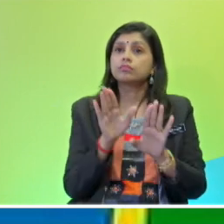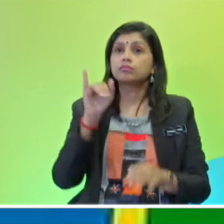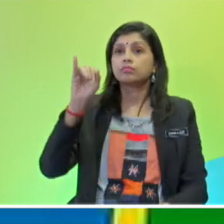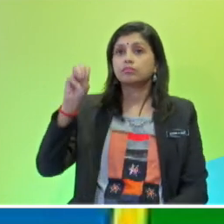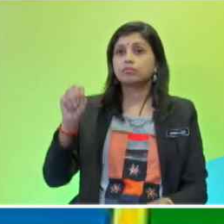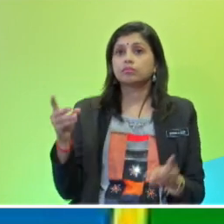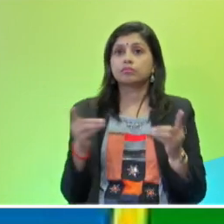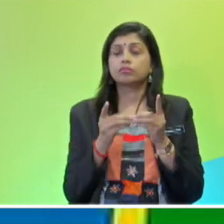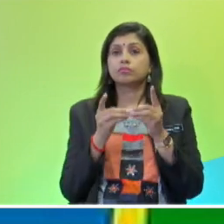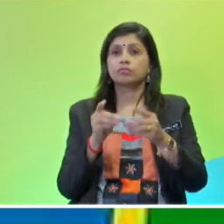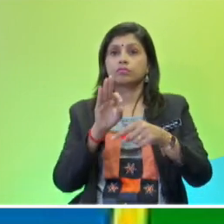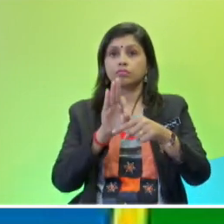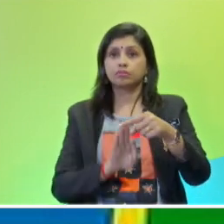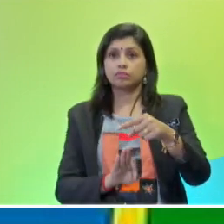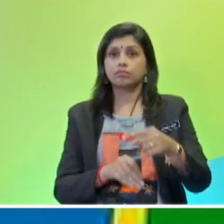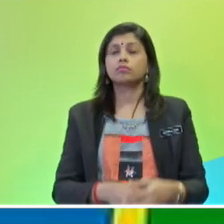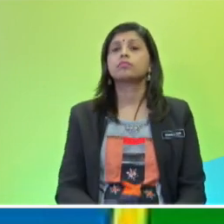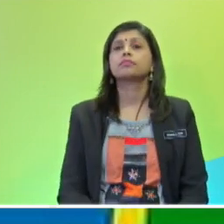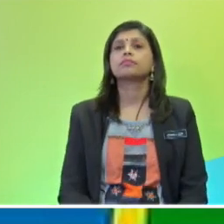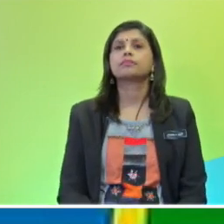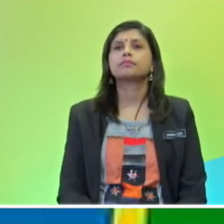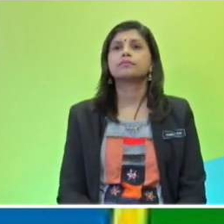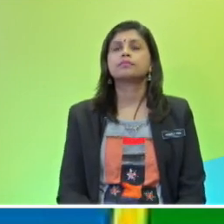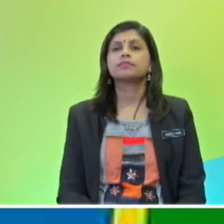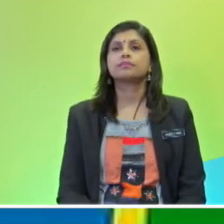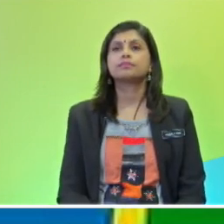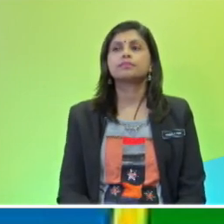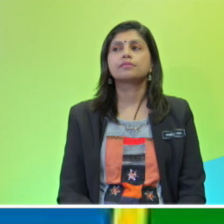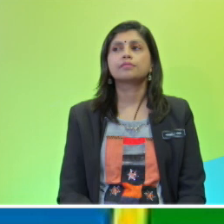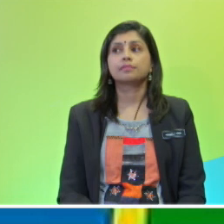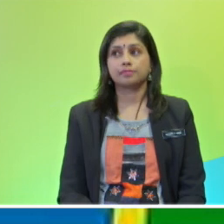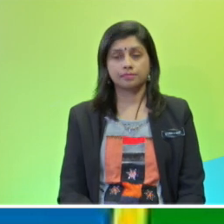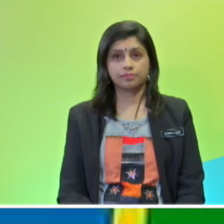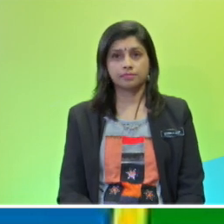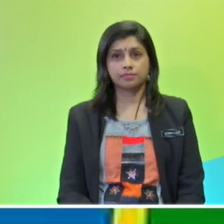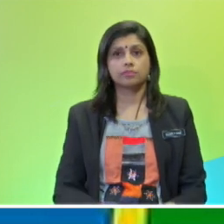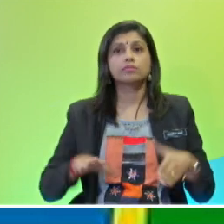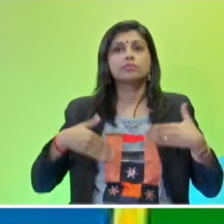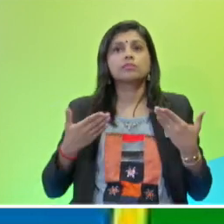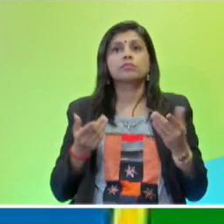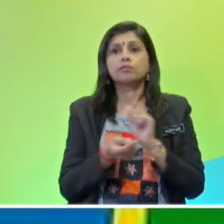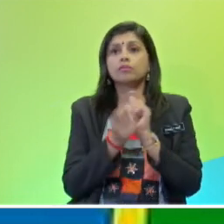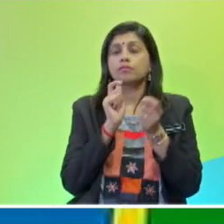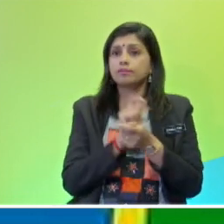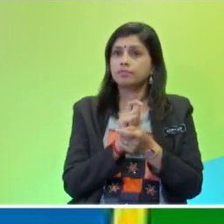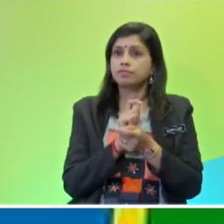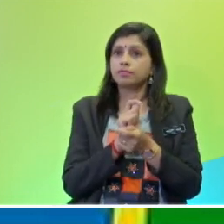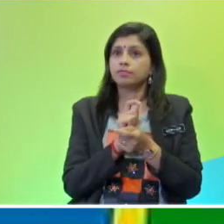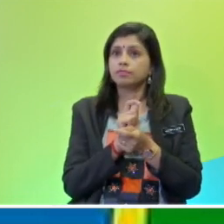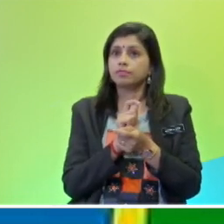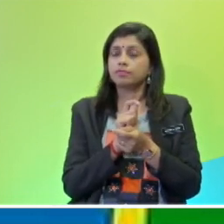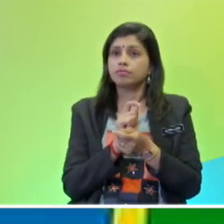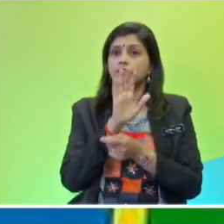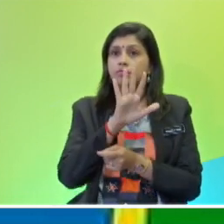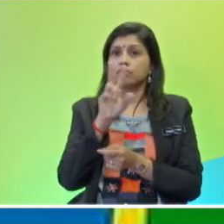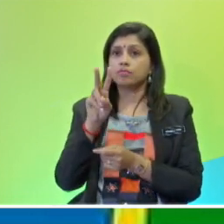into mixed number. numbers. Okay, it's Yeah. vice versa. So to convert it, either you divide 52 by 5, or you just do